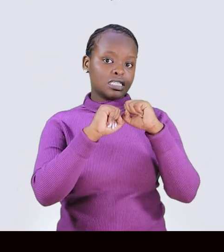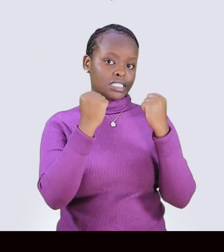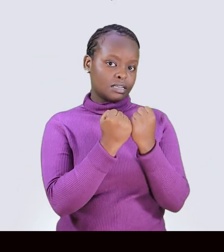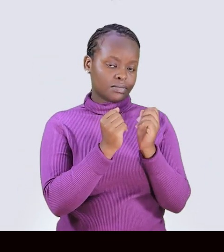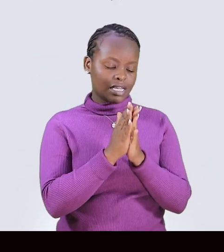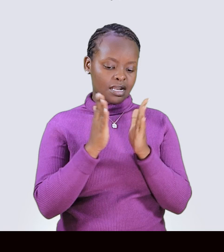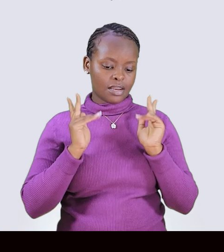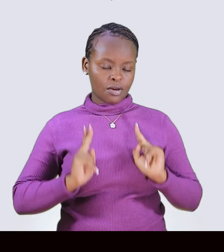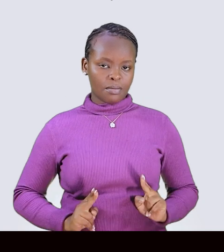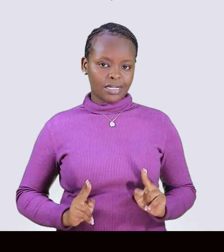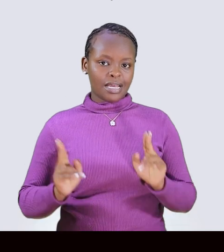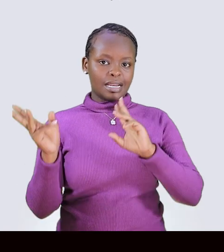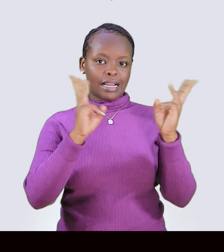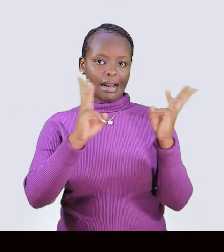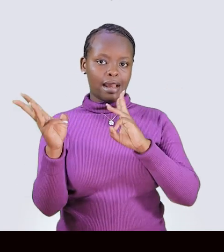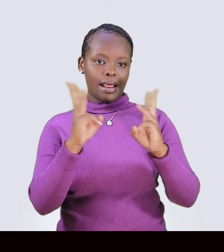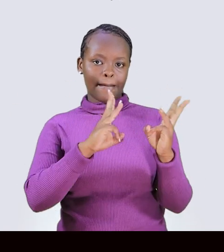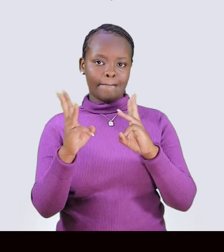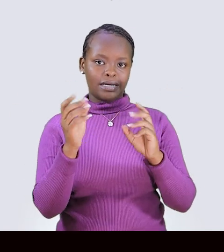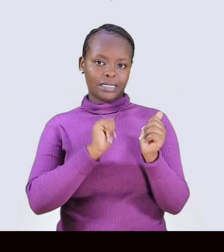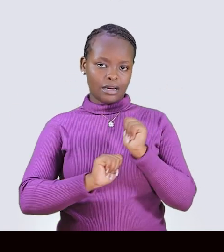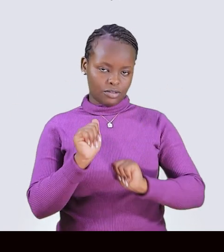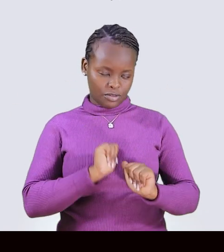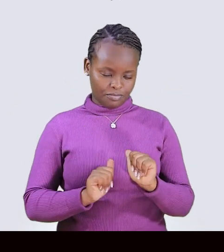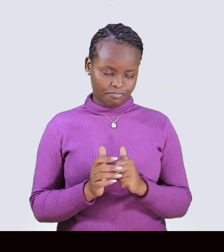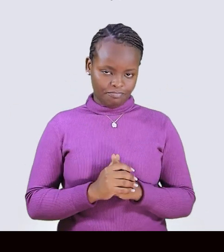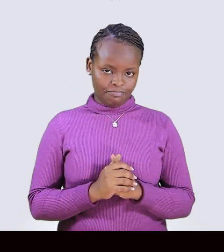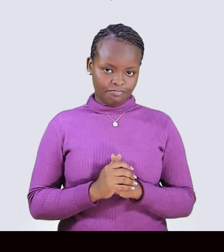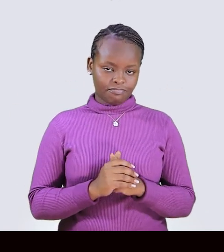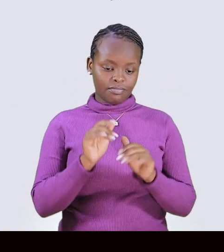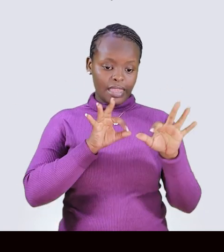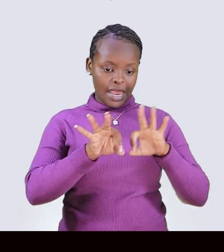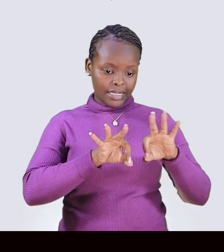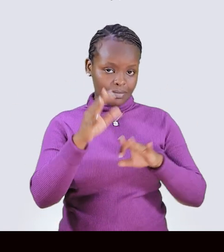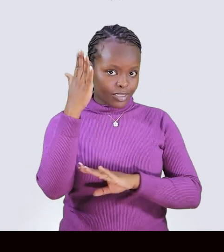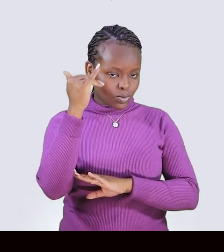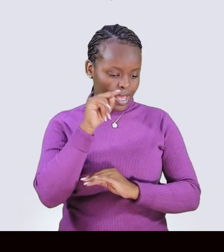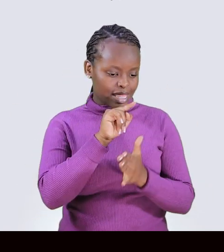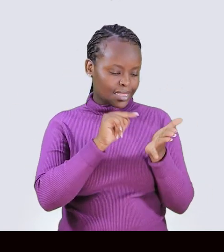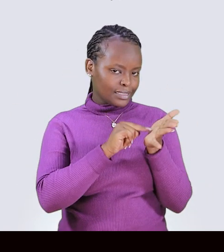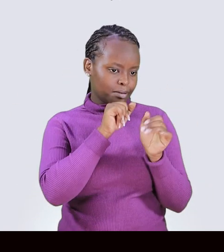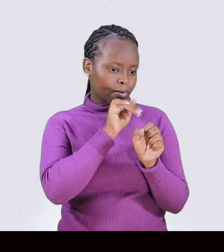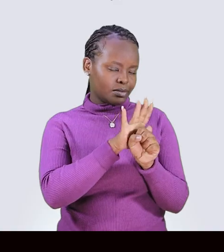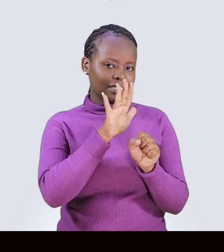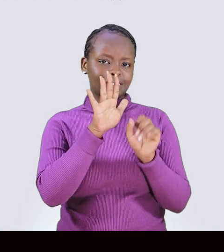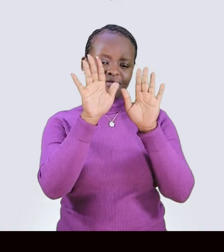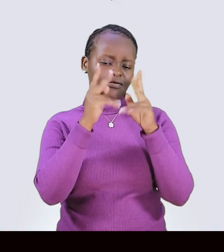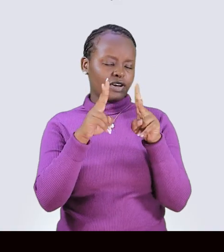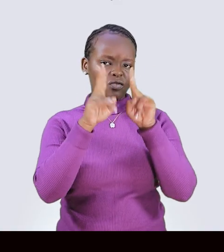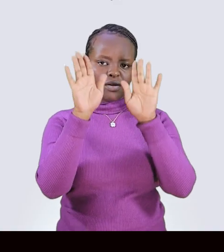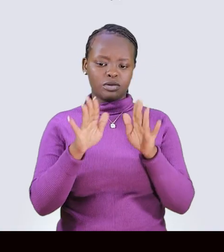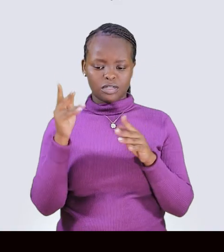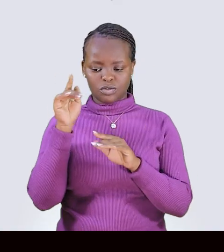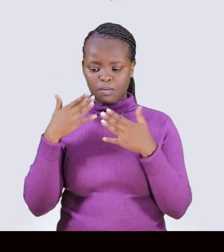and humanitarian and climate action. It explains why these commitments matter to persons with